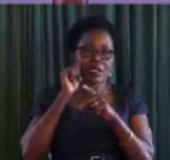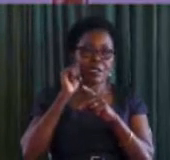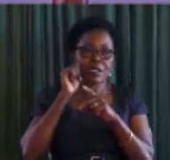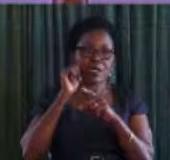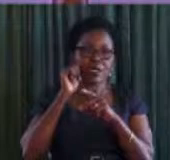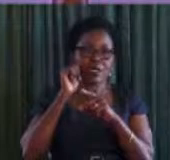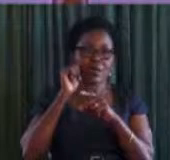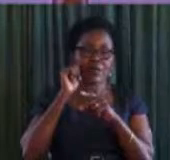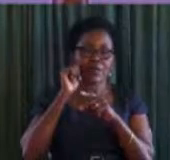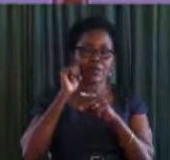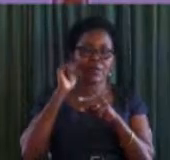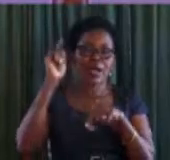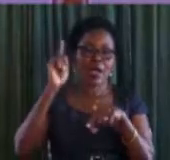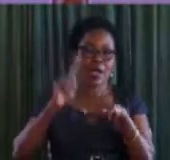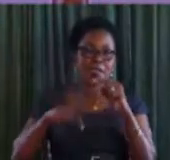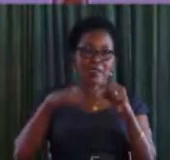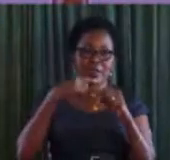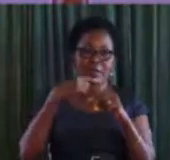to tell